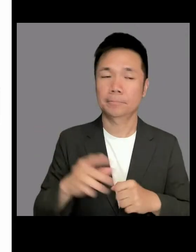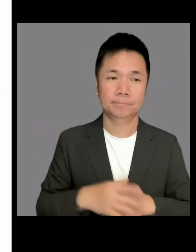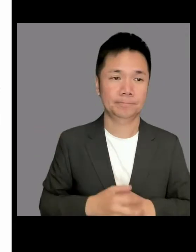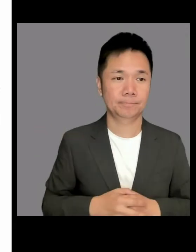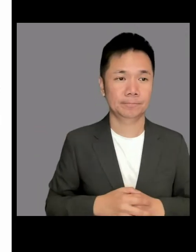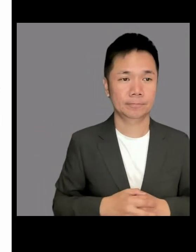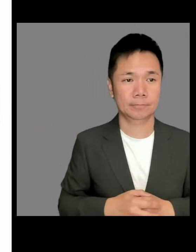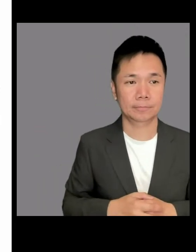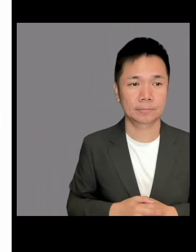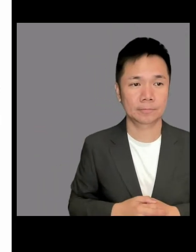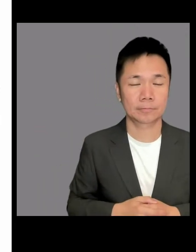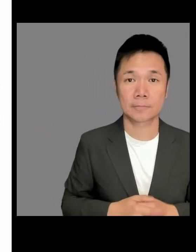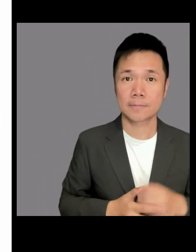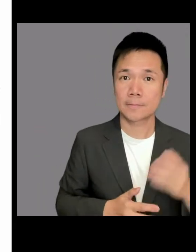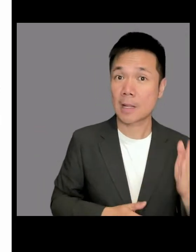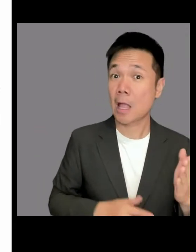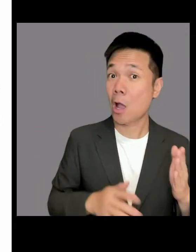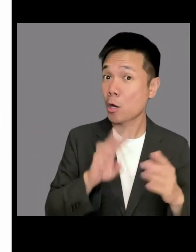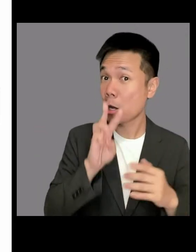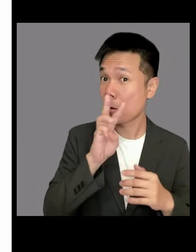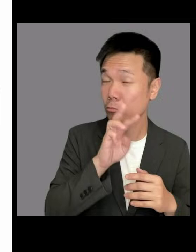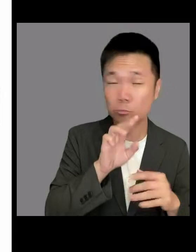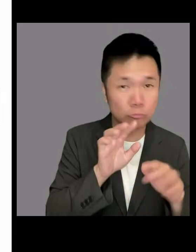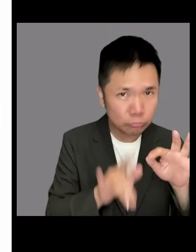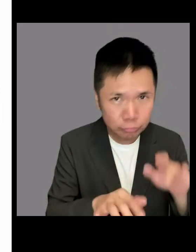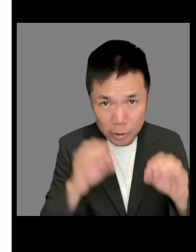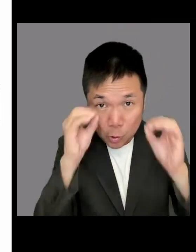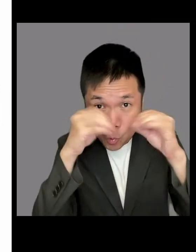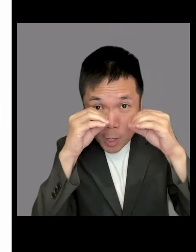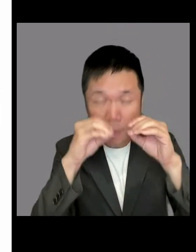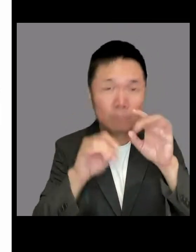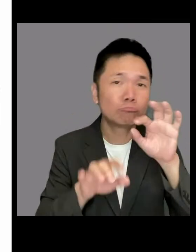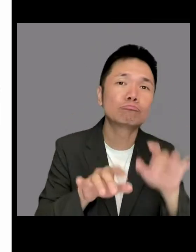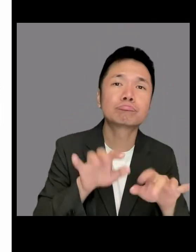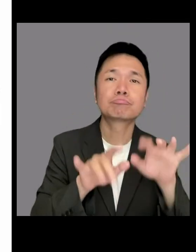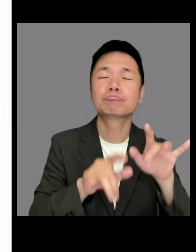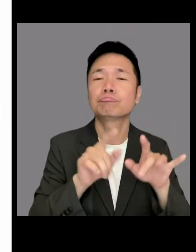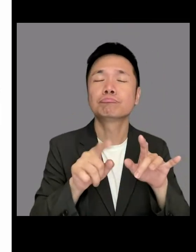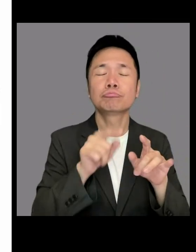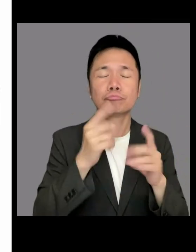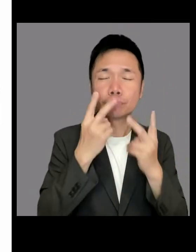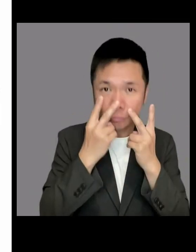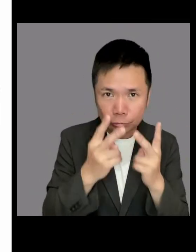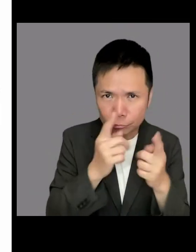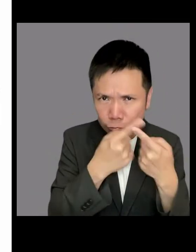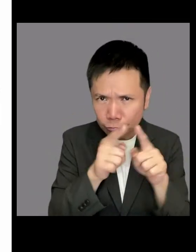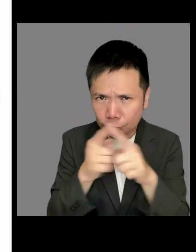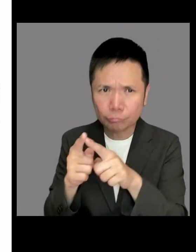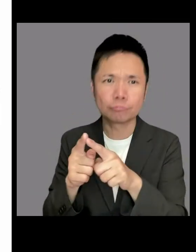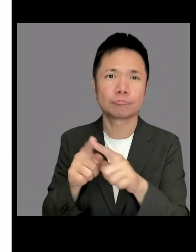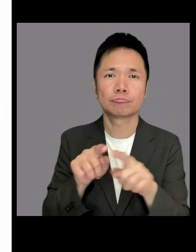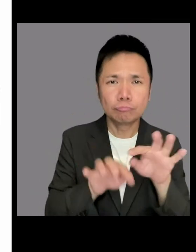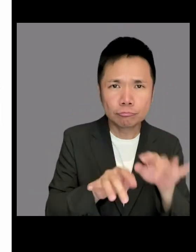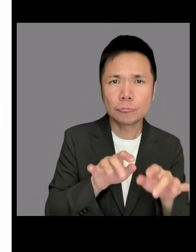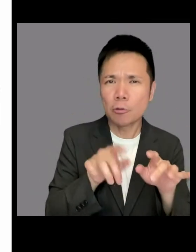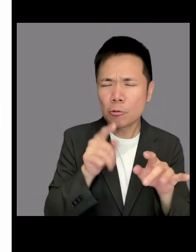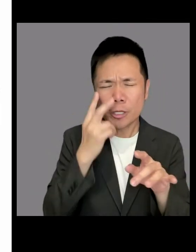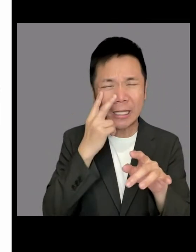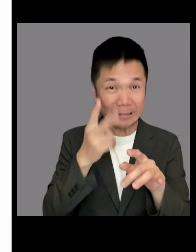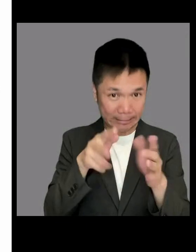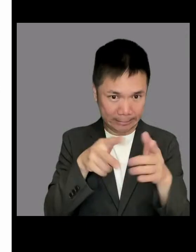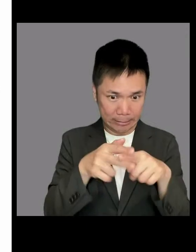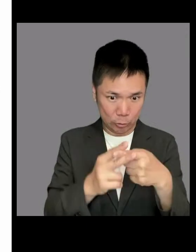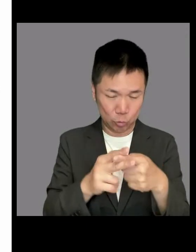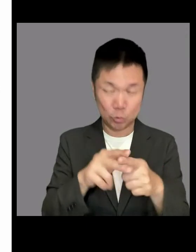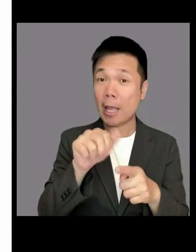so browsers leverage that and actually communicate an accessibility tree to those APIs. And those